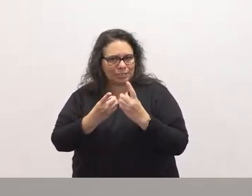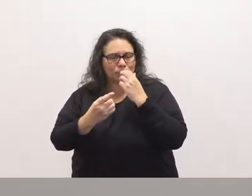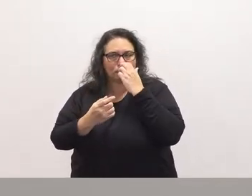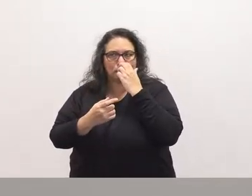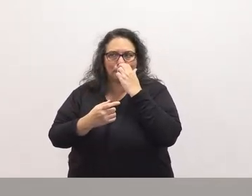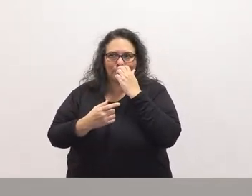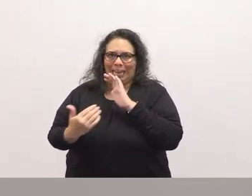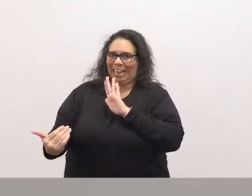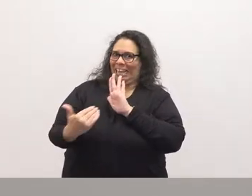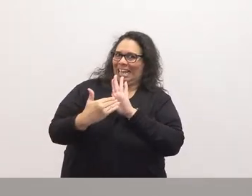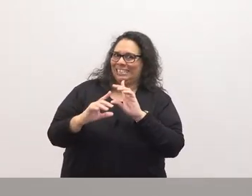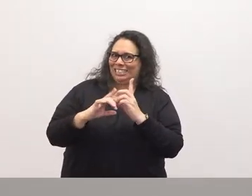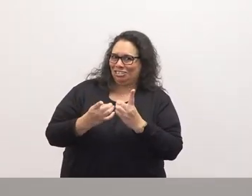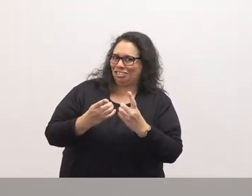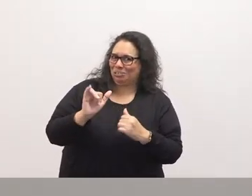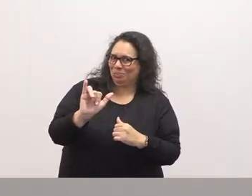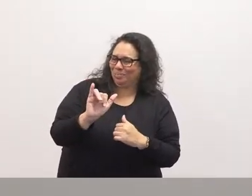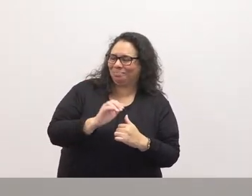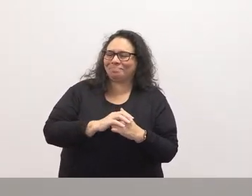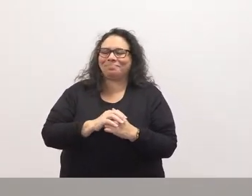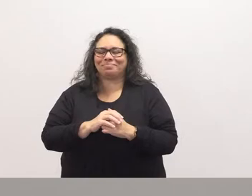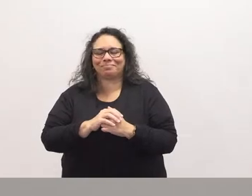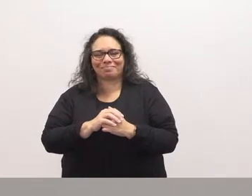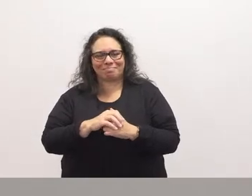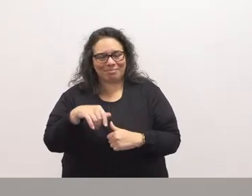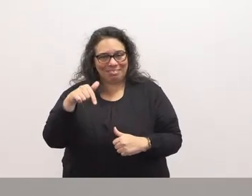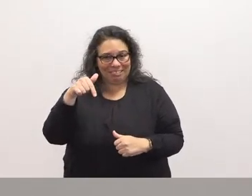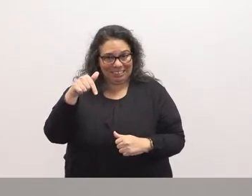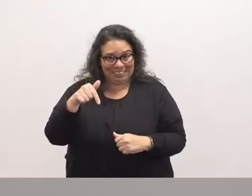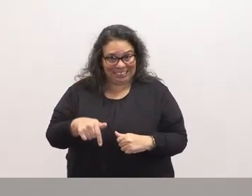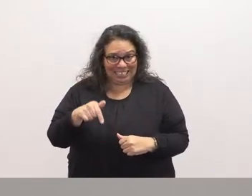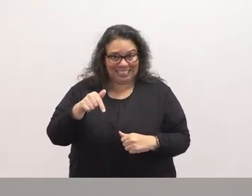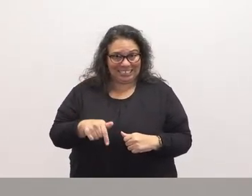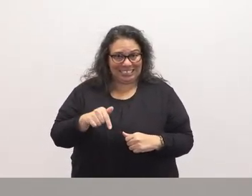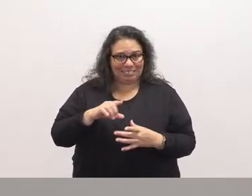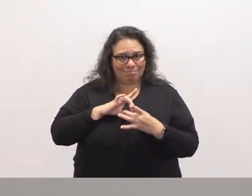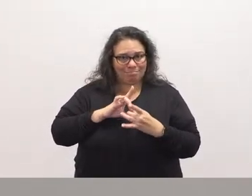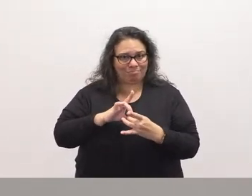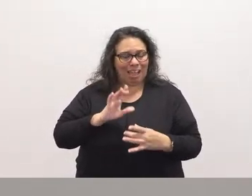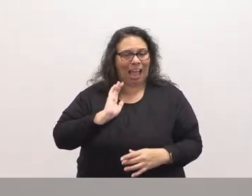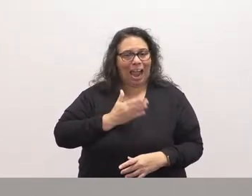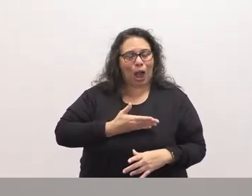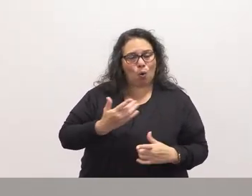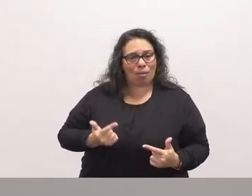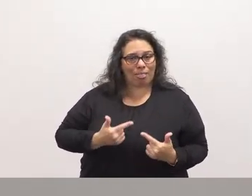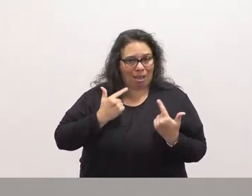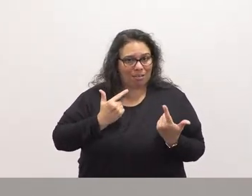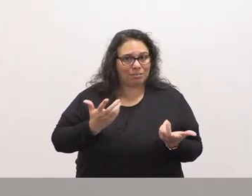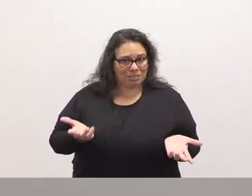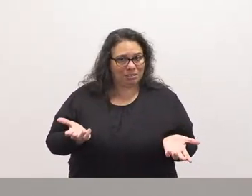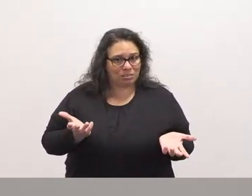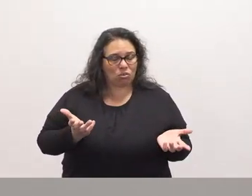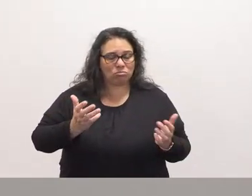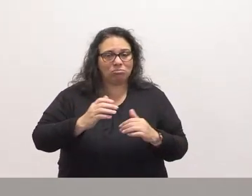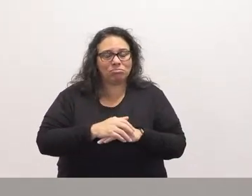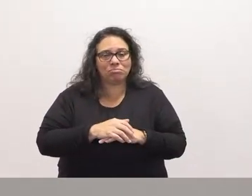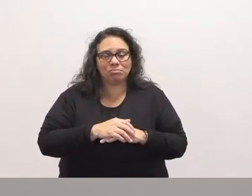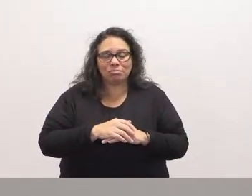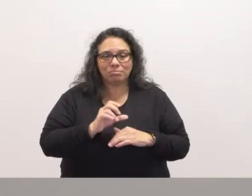the district that that this is part of our lives and what we do.